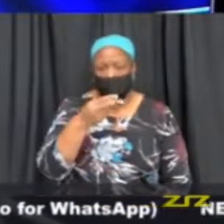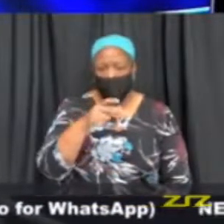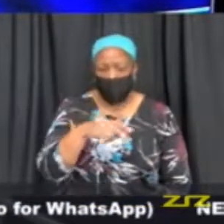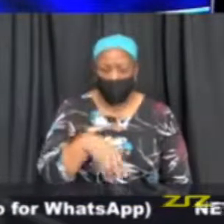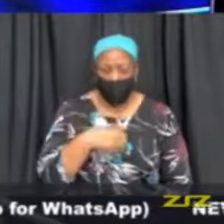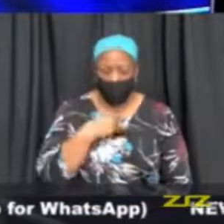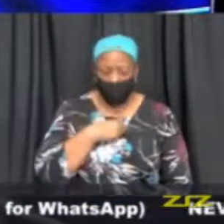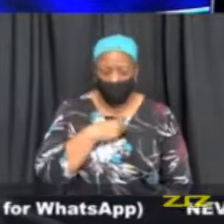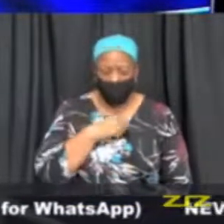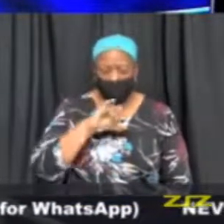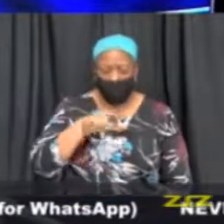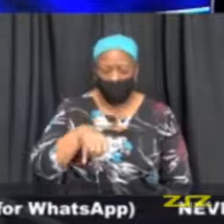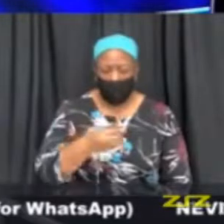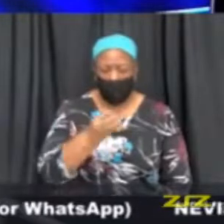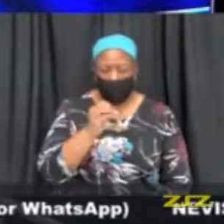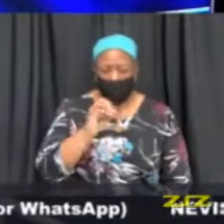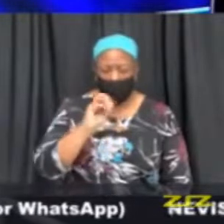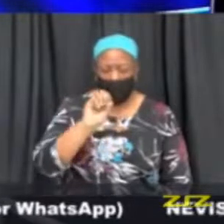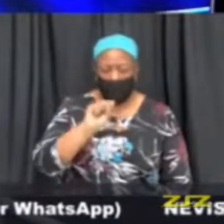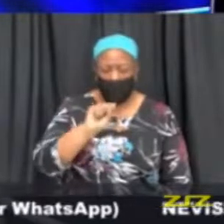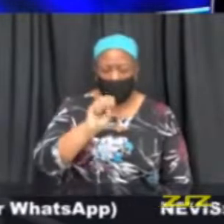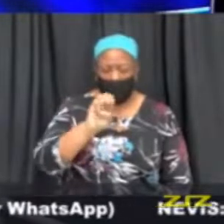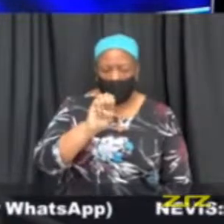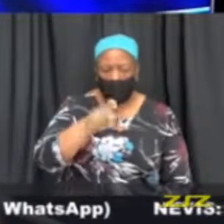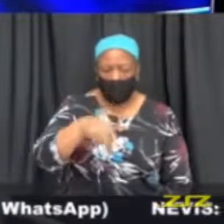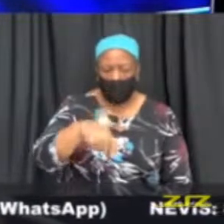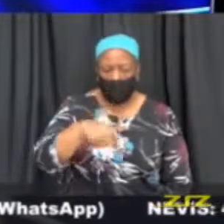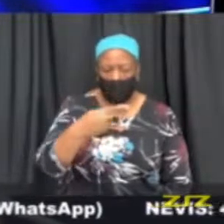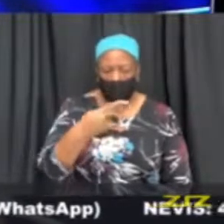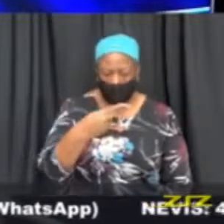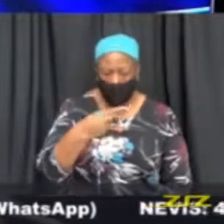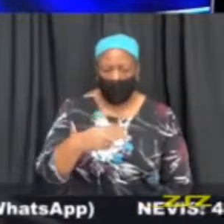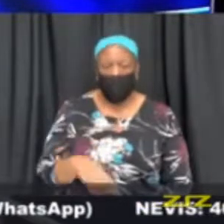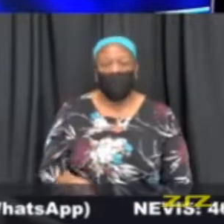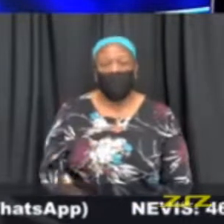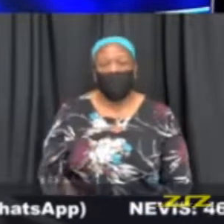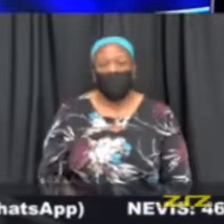2002, and she's from Trinidad.